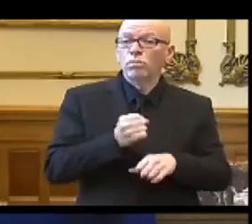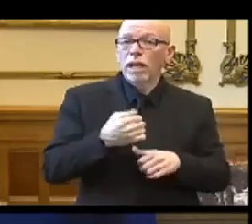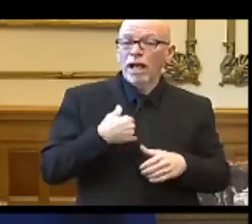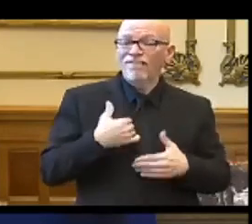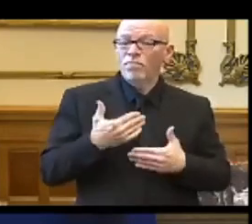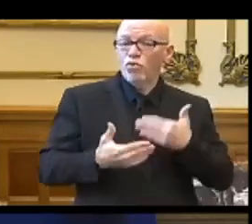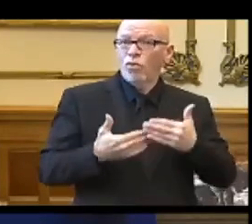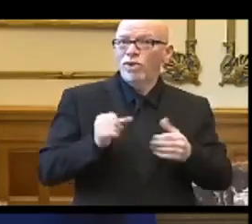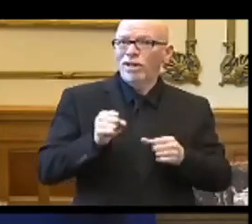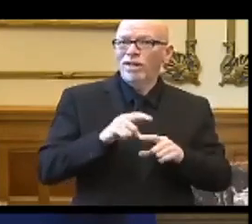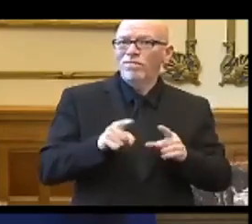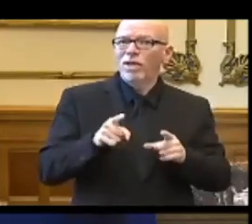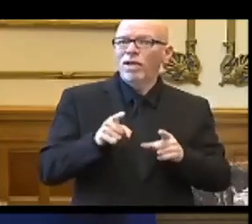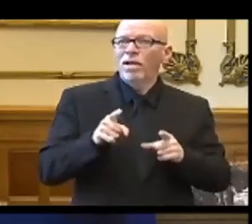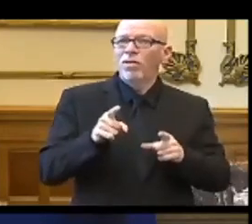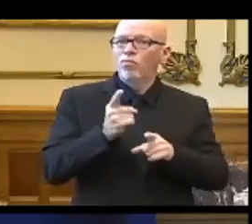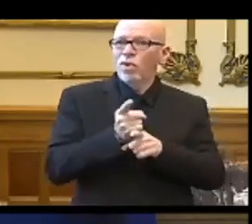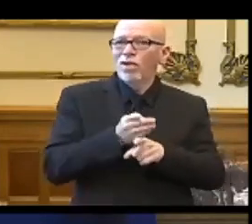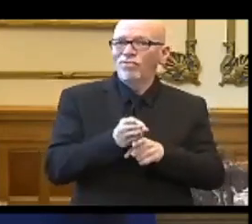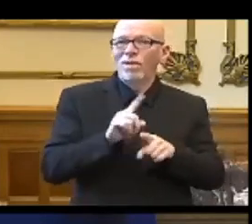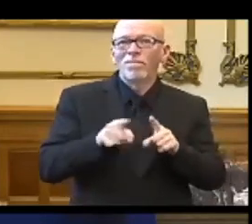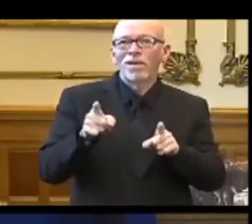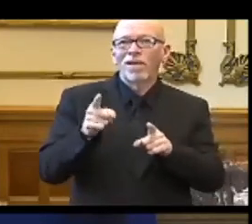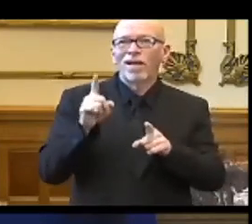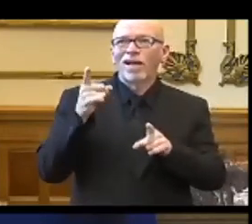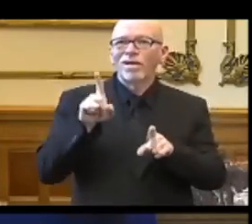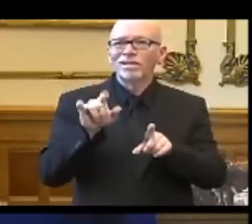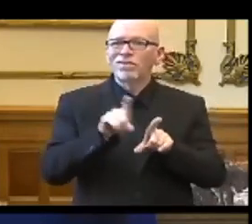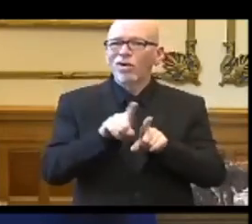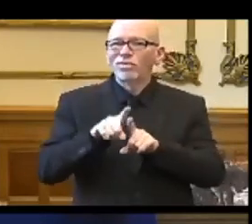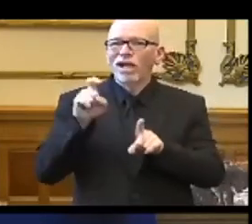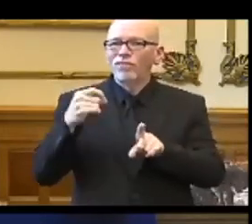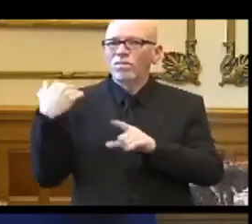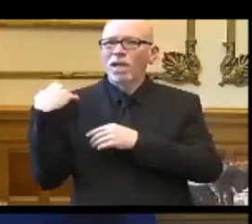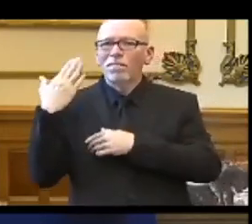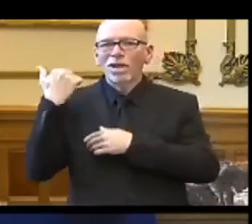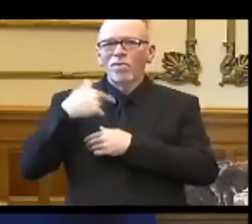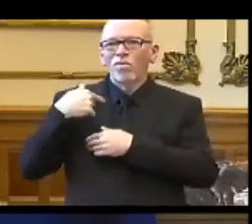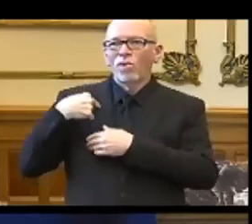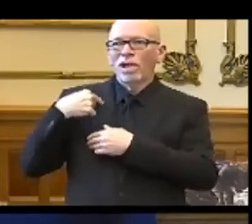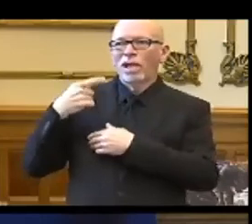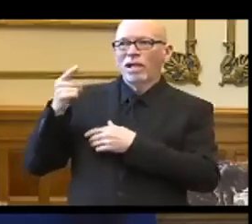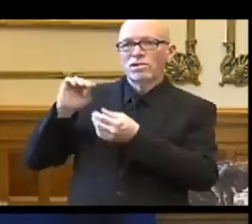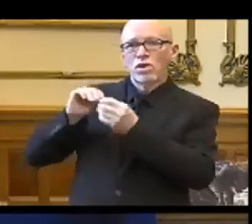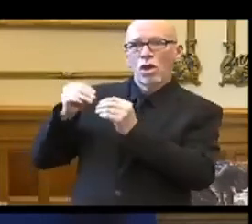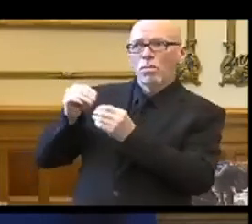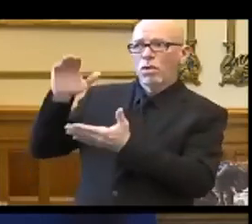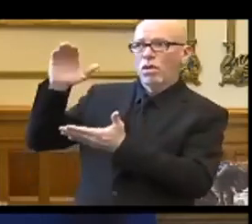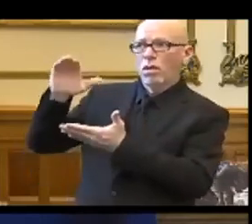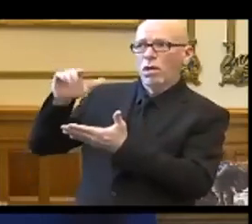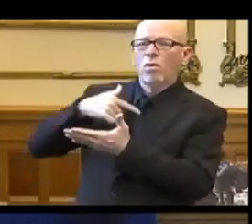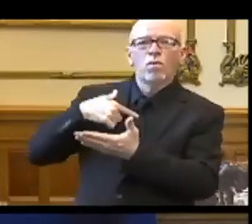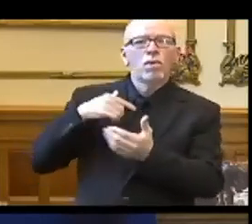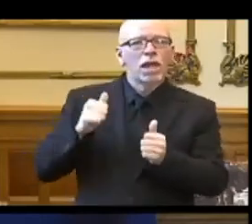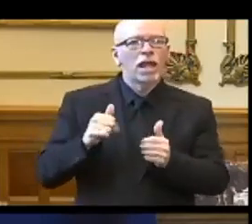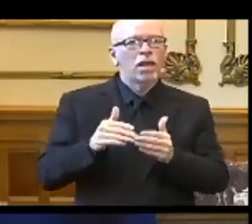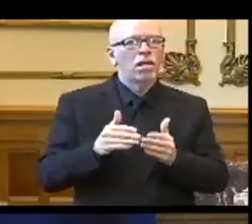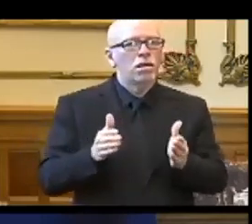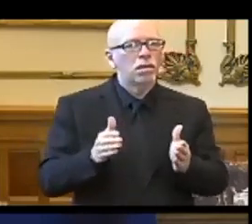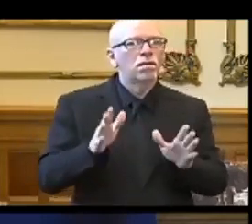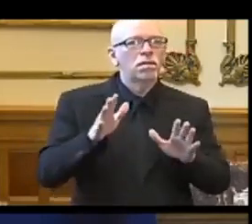it's a responsible step because it's tethered to the numbers. It's tethered to what we can do right now. It's tethered